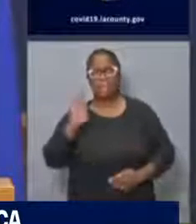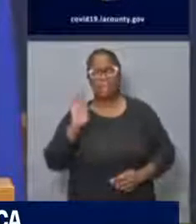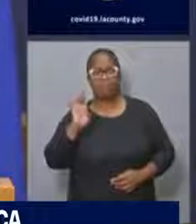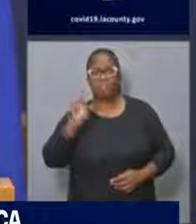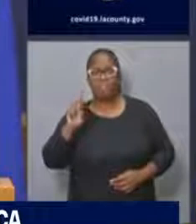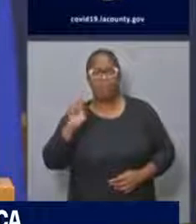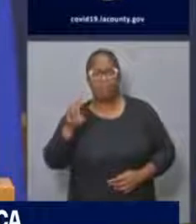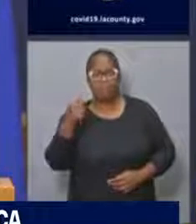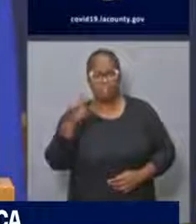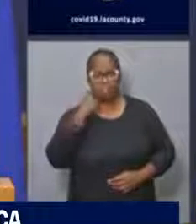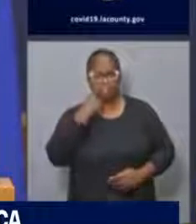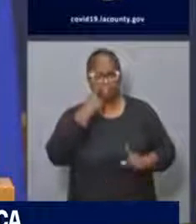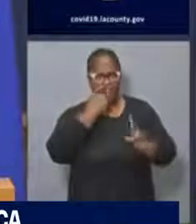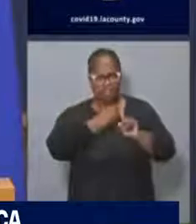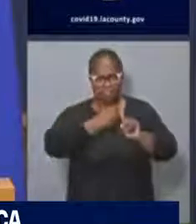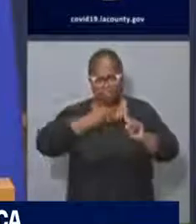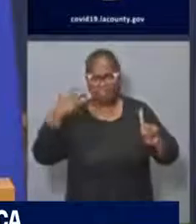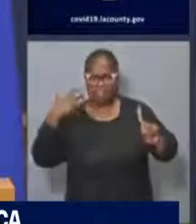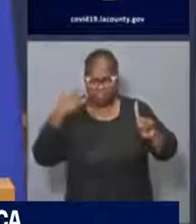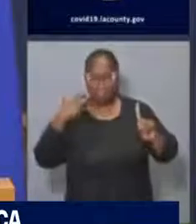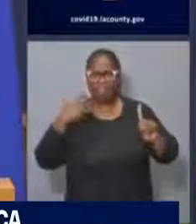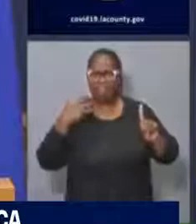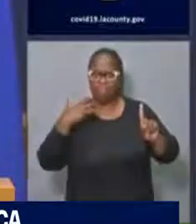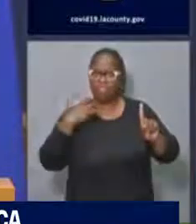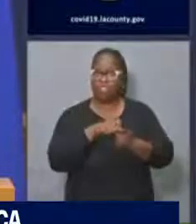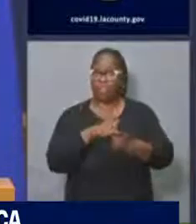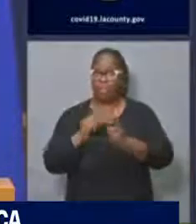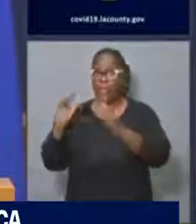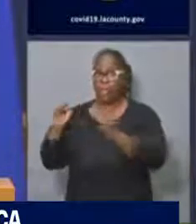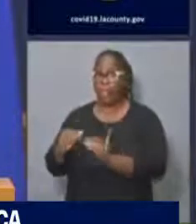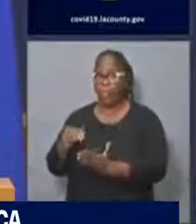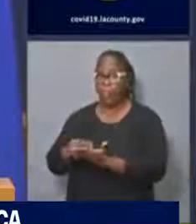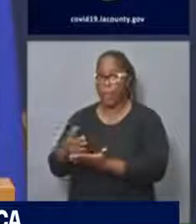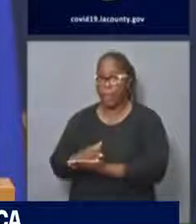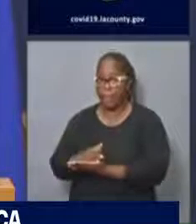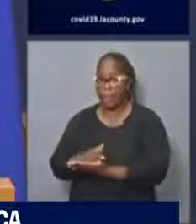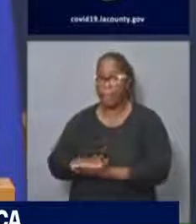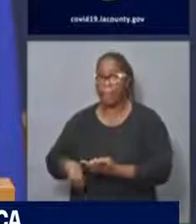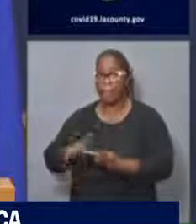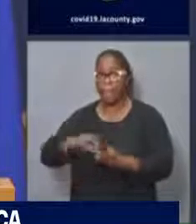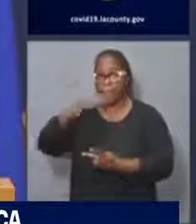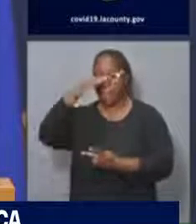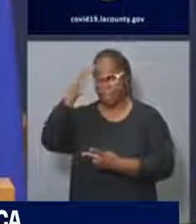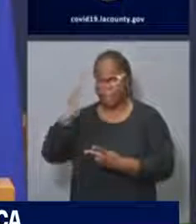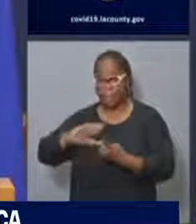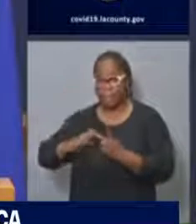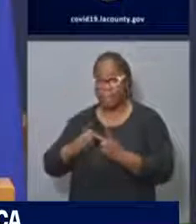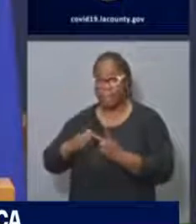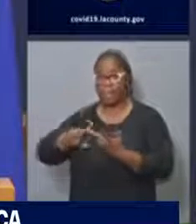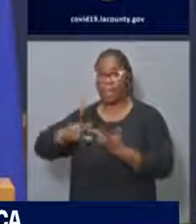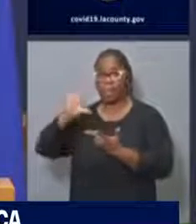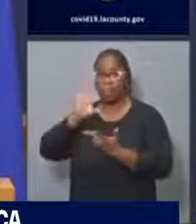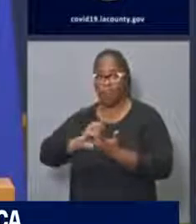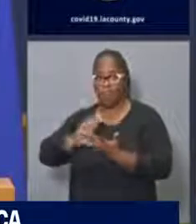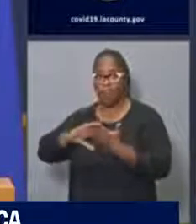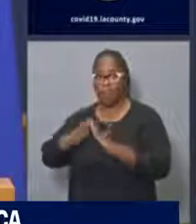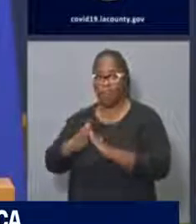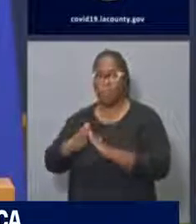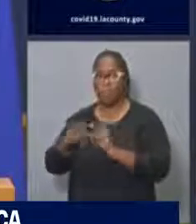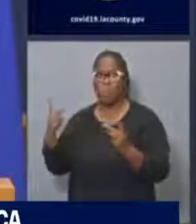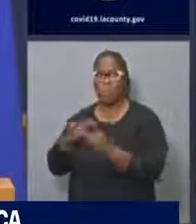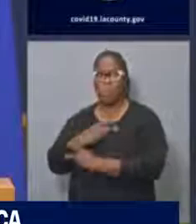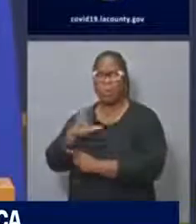detail, certain communities, particularly low-income communities and Black and Brown communities, are disproportionately impacted